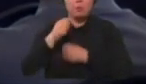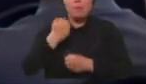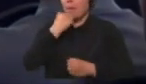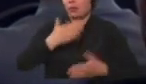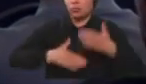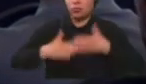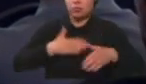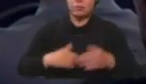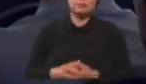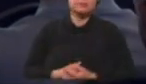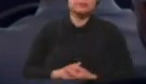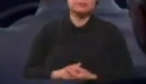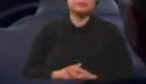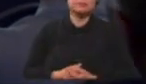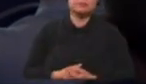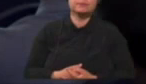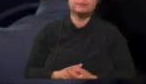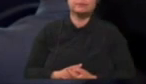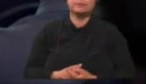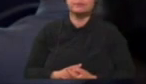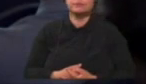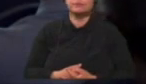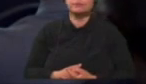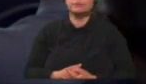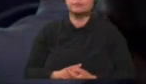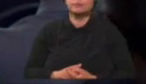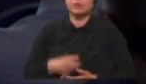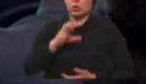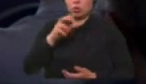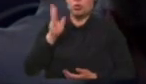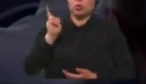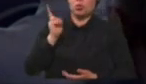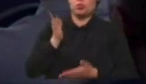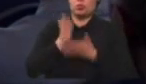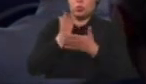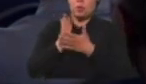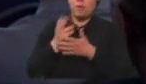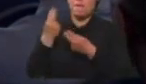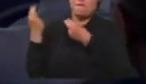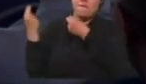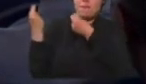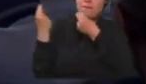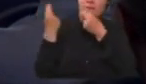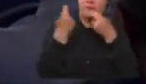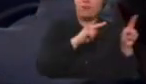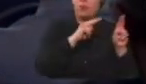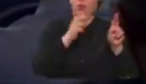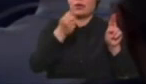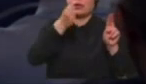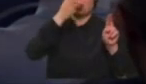Oops. Oh, dear. Can somebody help me go back several? I might need help. Keep going.